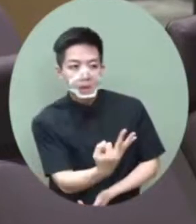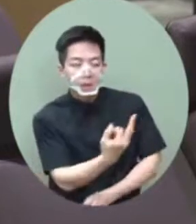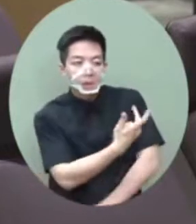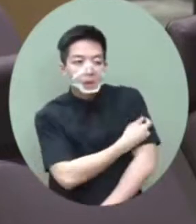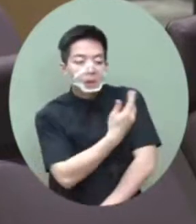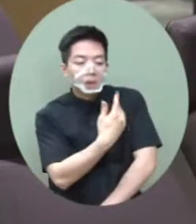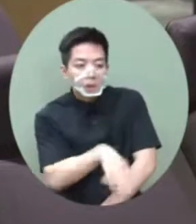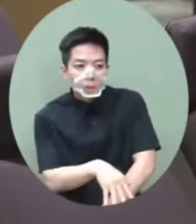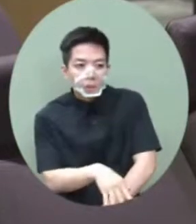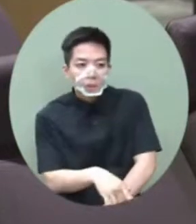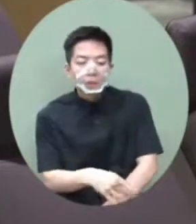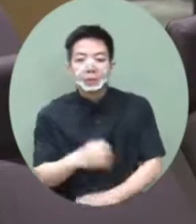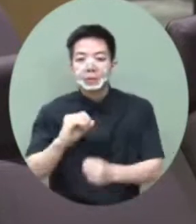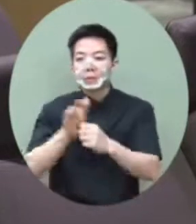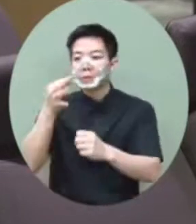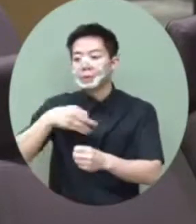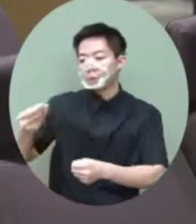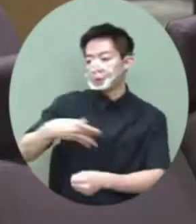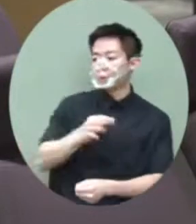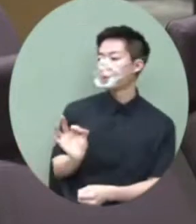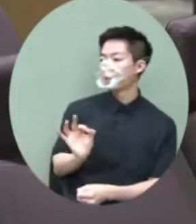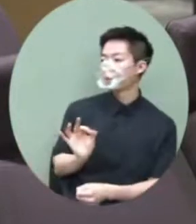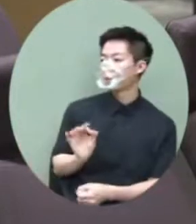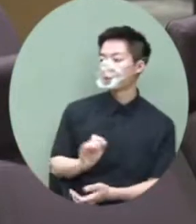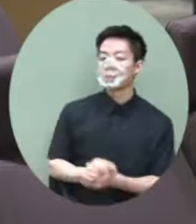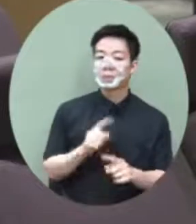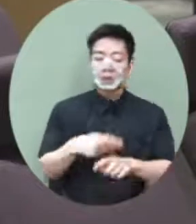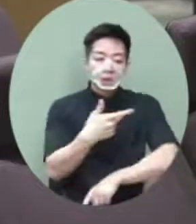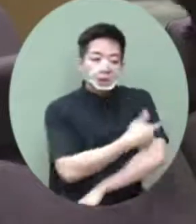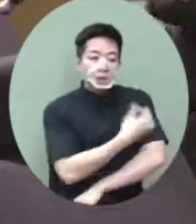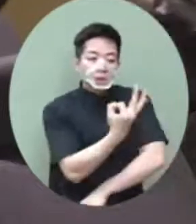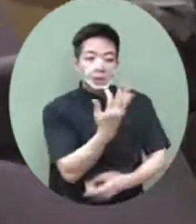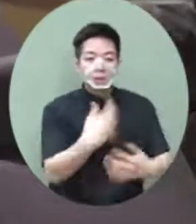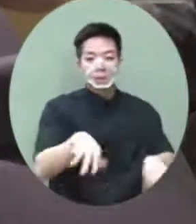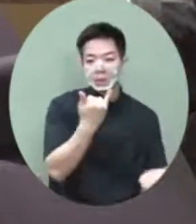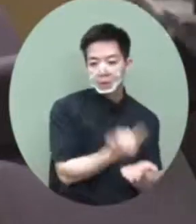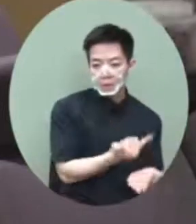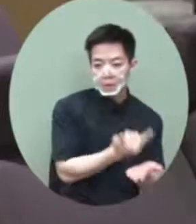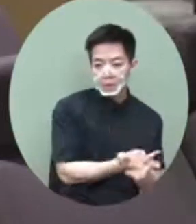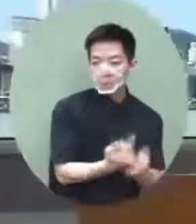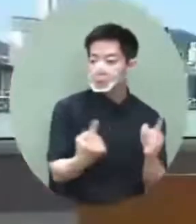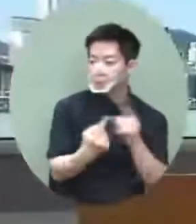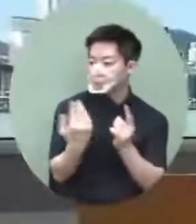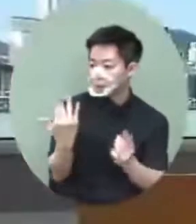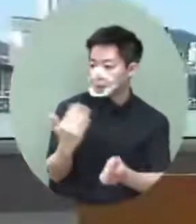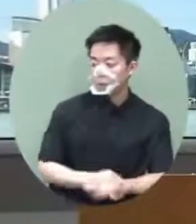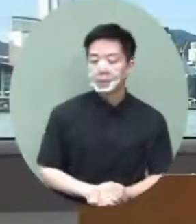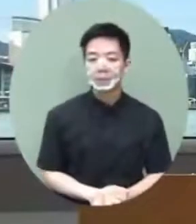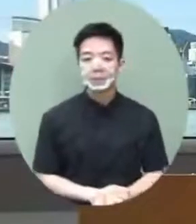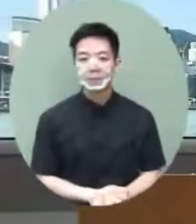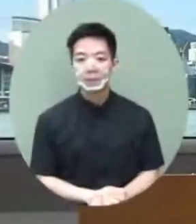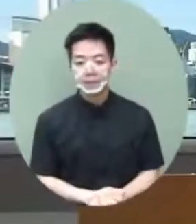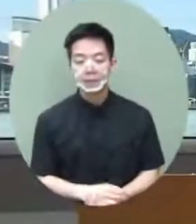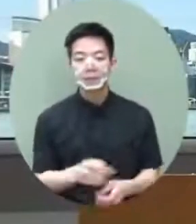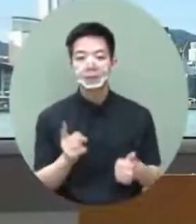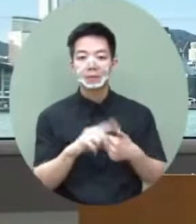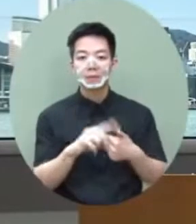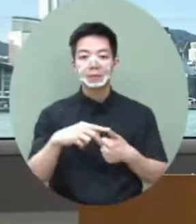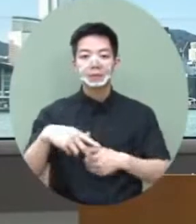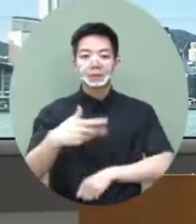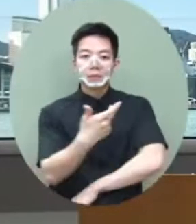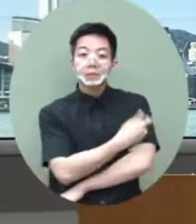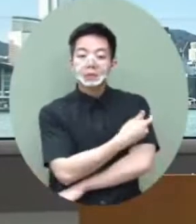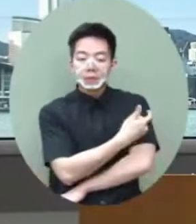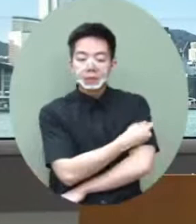have received three doses? Well, some people said that they can't get oral medication if